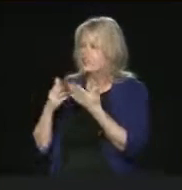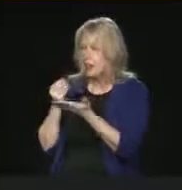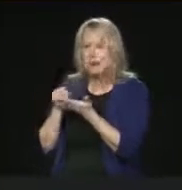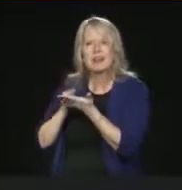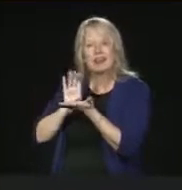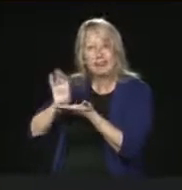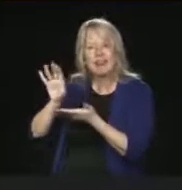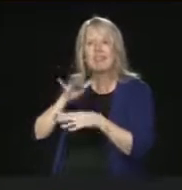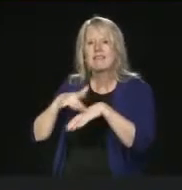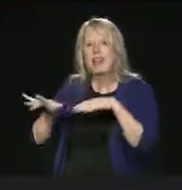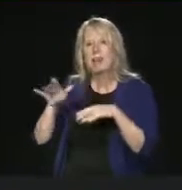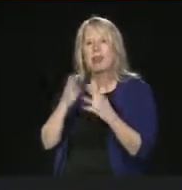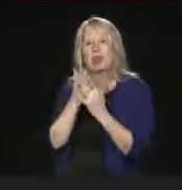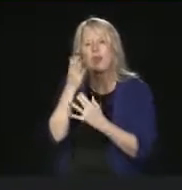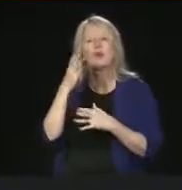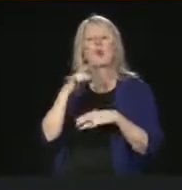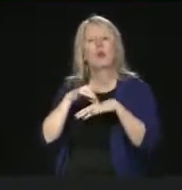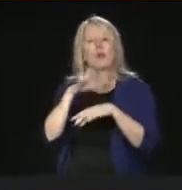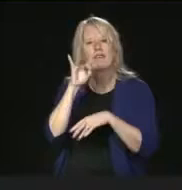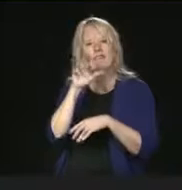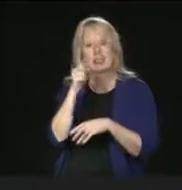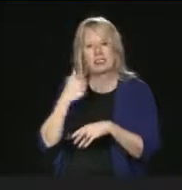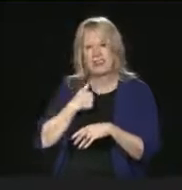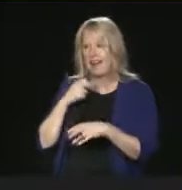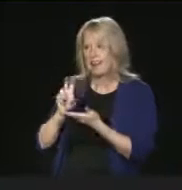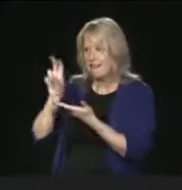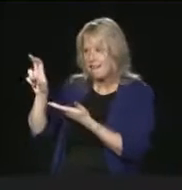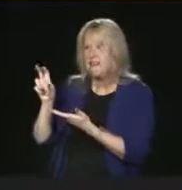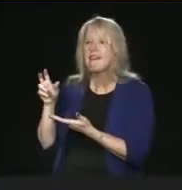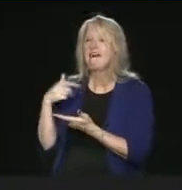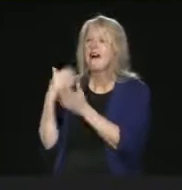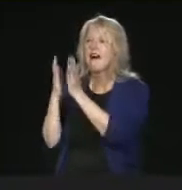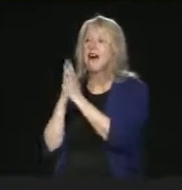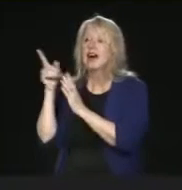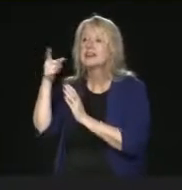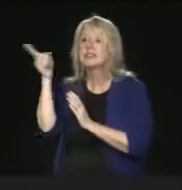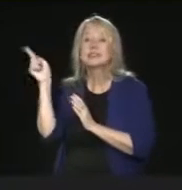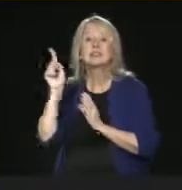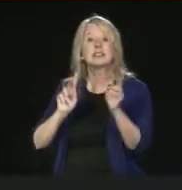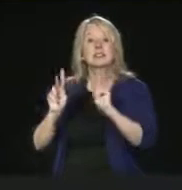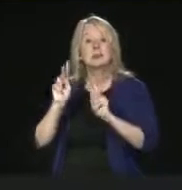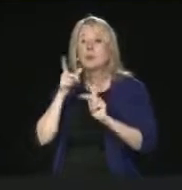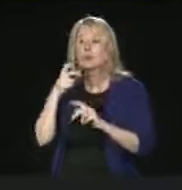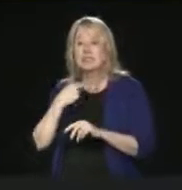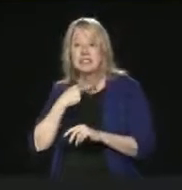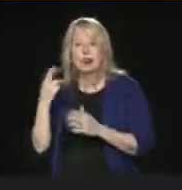Global Affairs, but we're asking you to register on the website website,